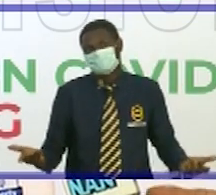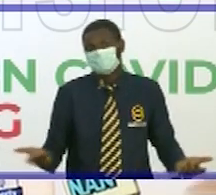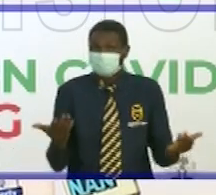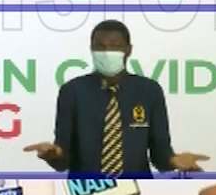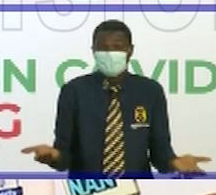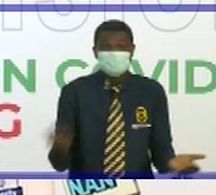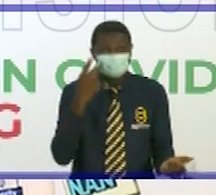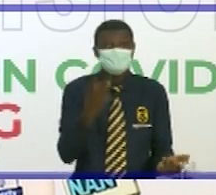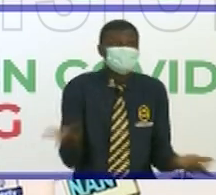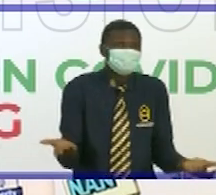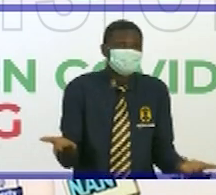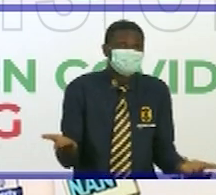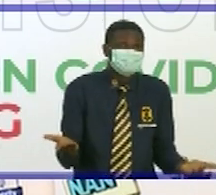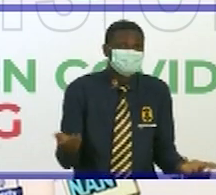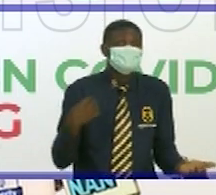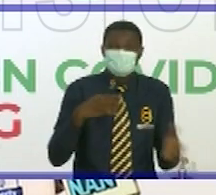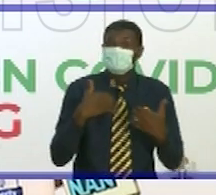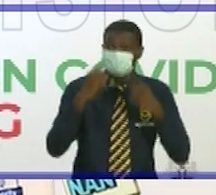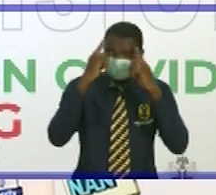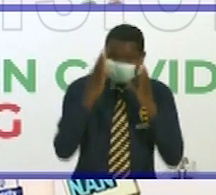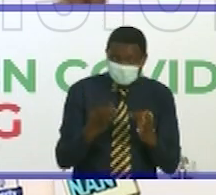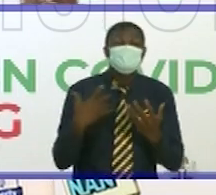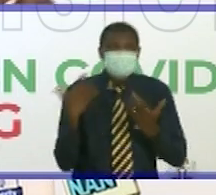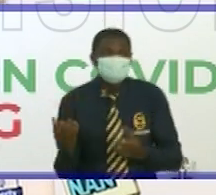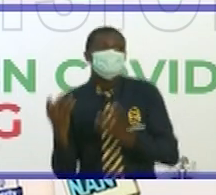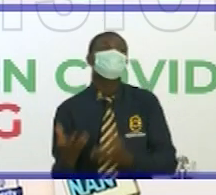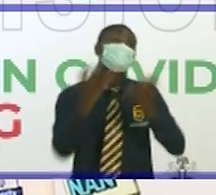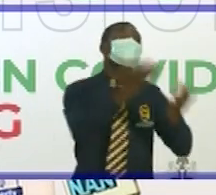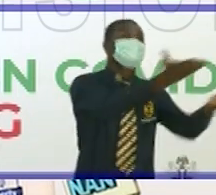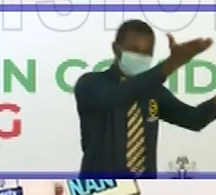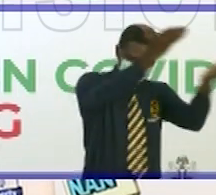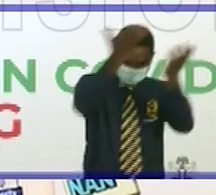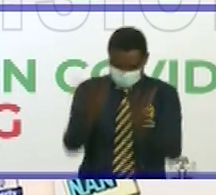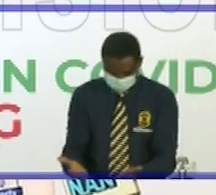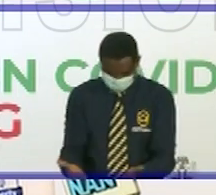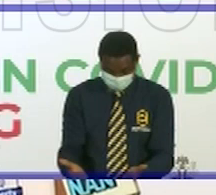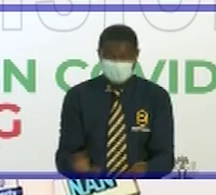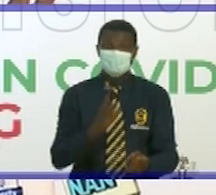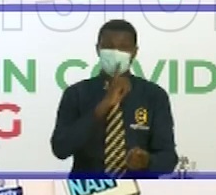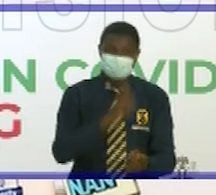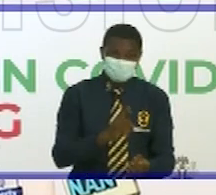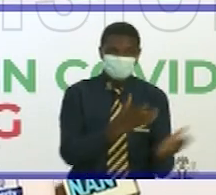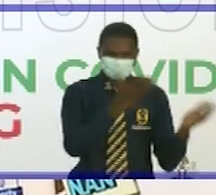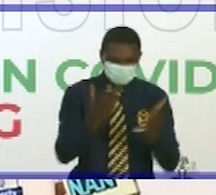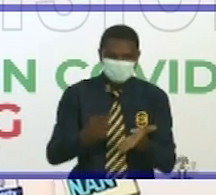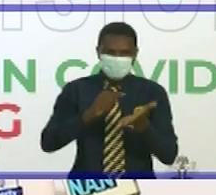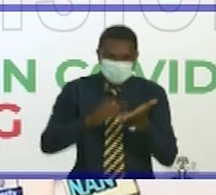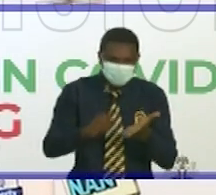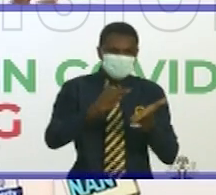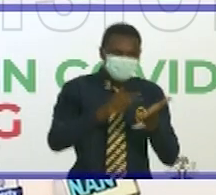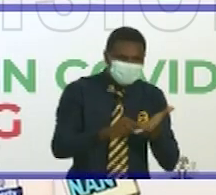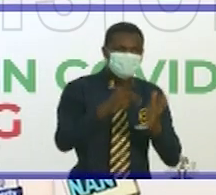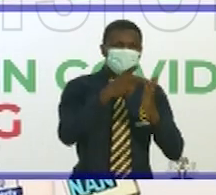But you can see that we decided to ensure that it went through a policy and